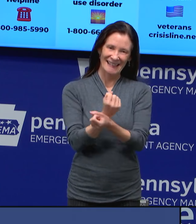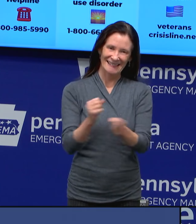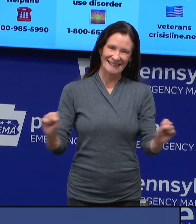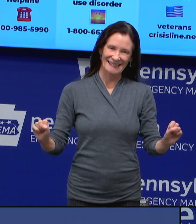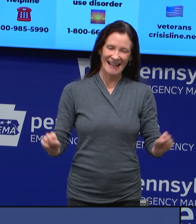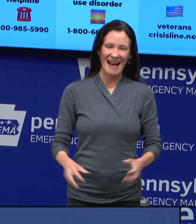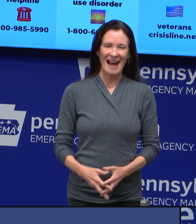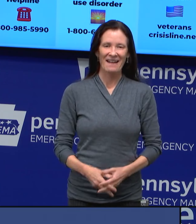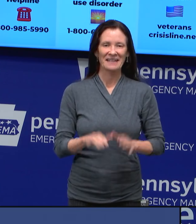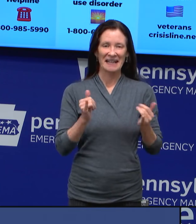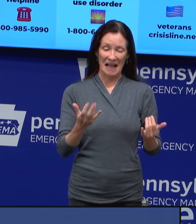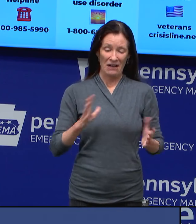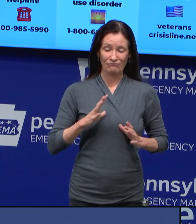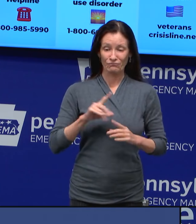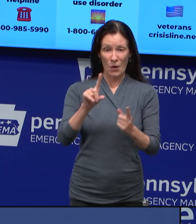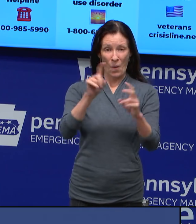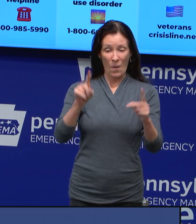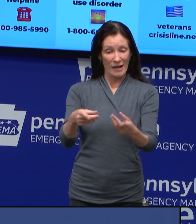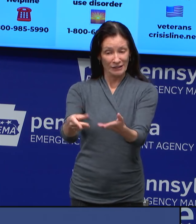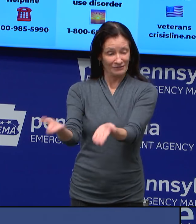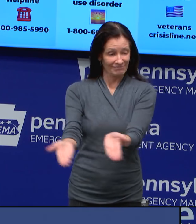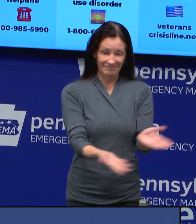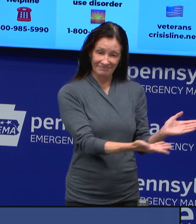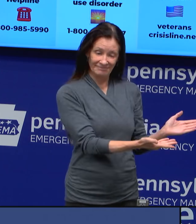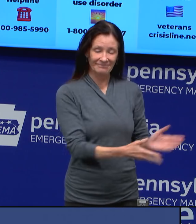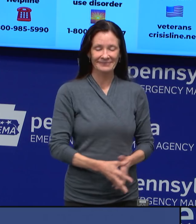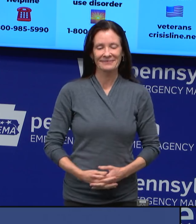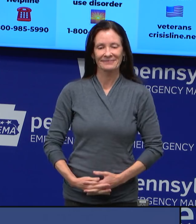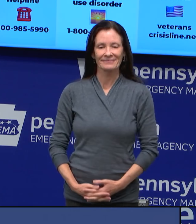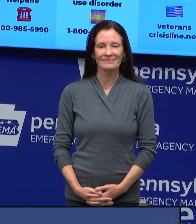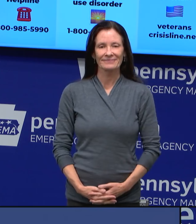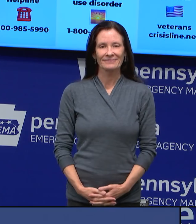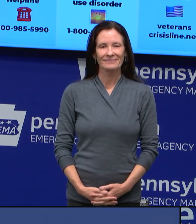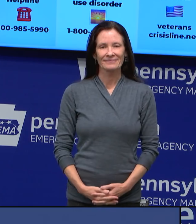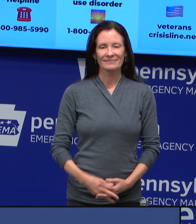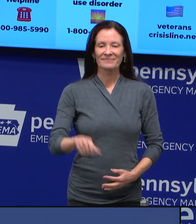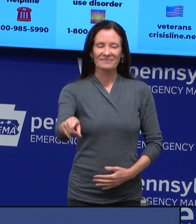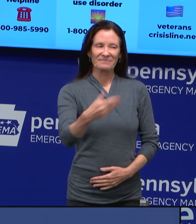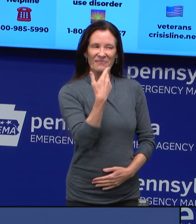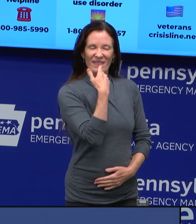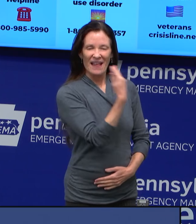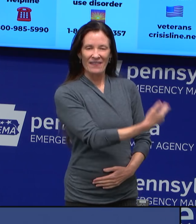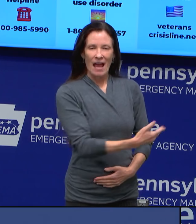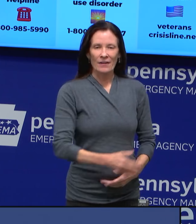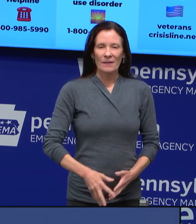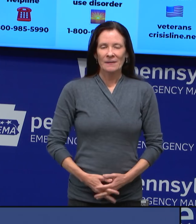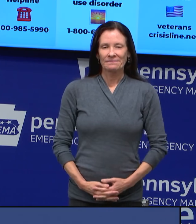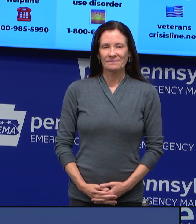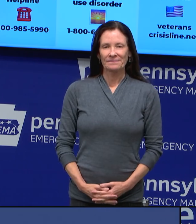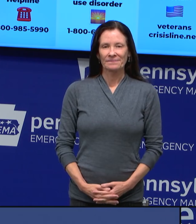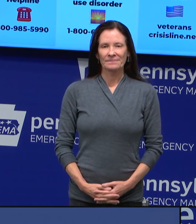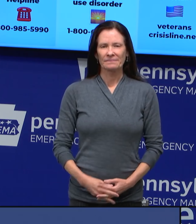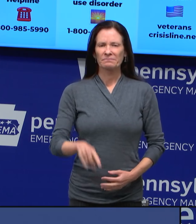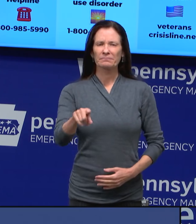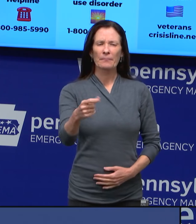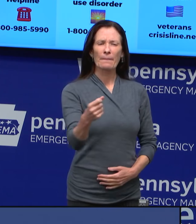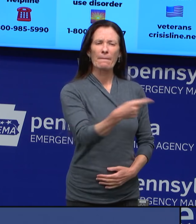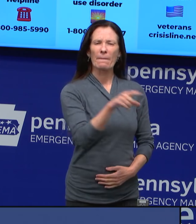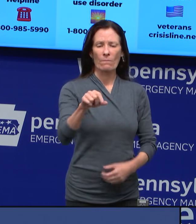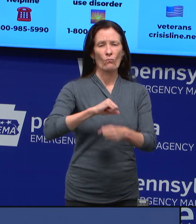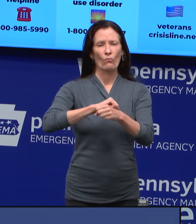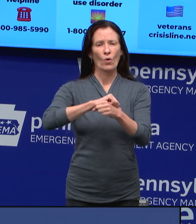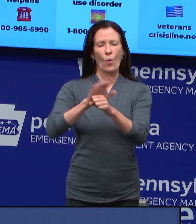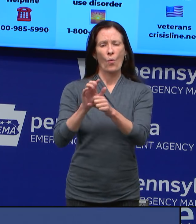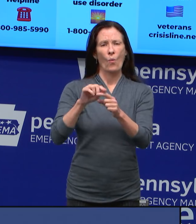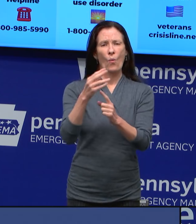And now I'm pleased to answer questions. Thank you, Secretary. From the citizen's voice, of the COVID-19 tests that have been given at the